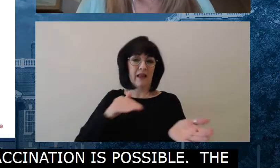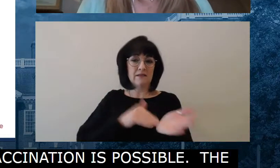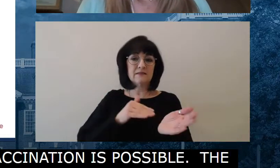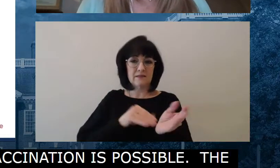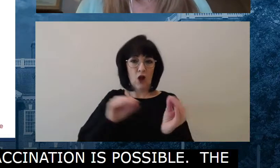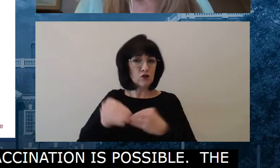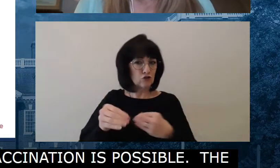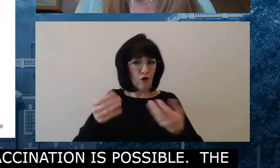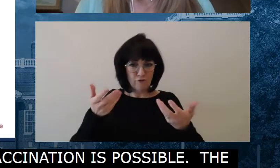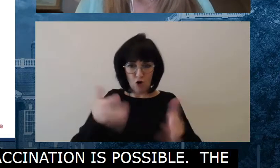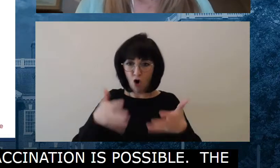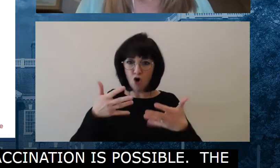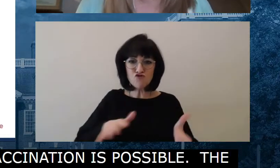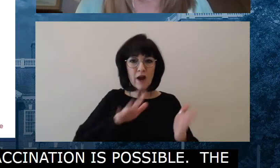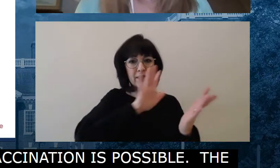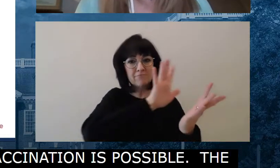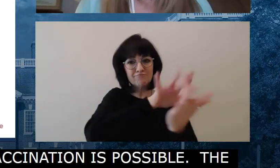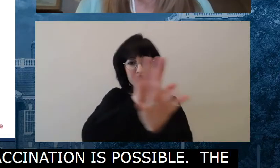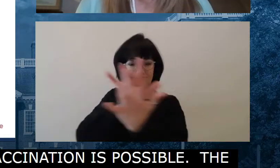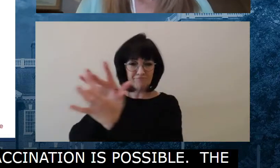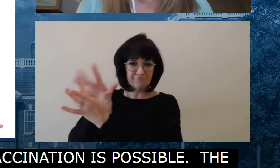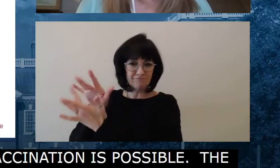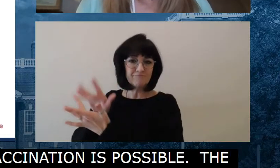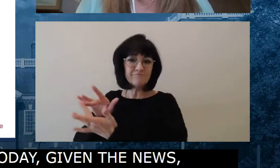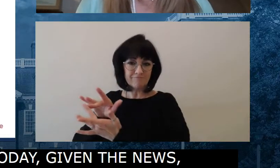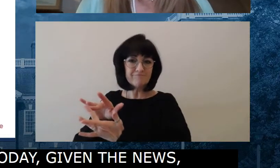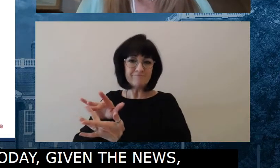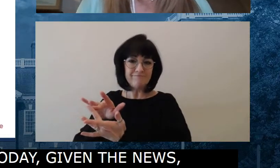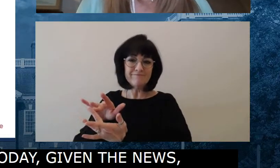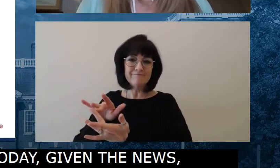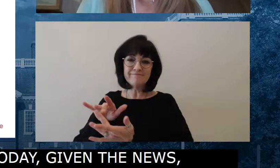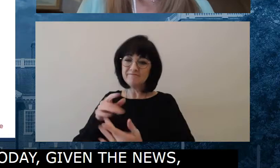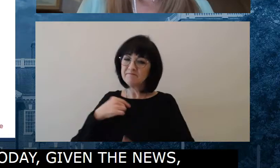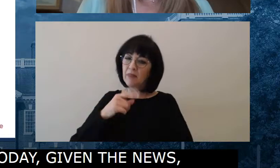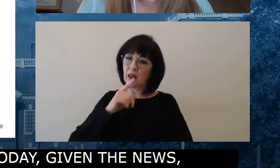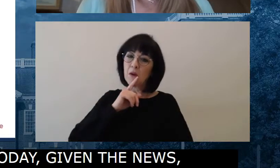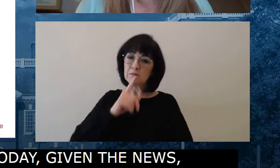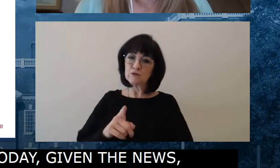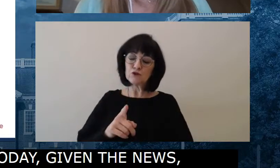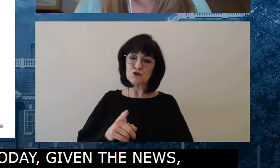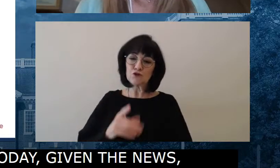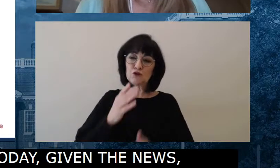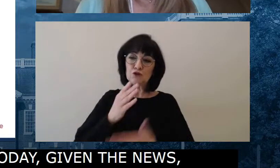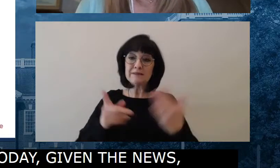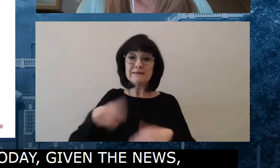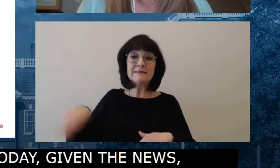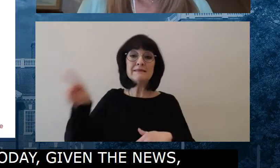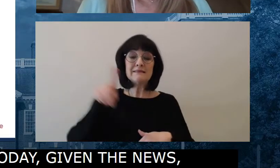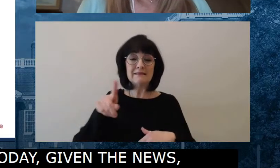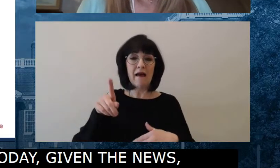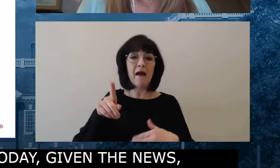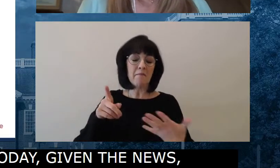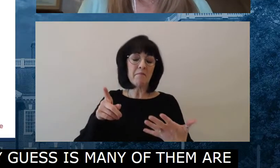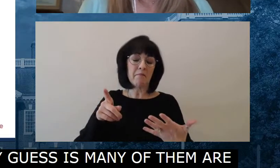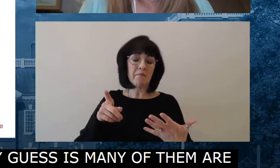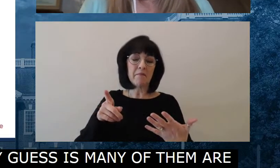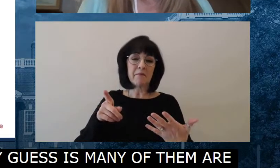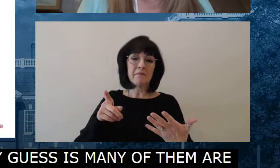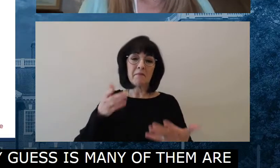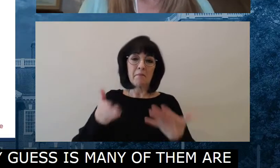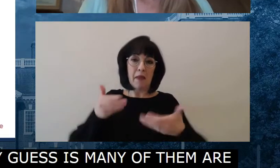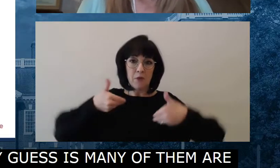lots of calls. My guess is many of them are going to be quite overwhelmed. So we're just asking people to be